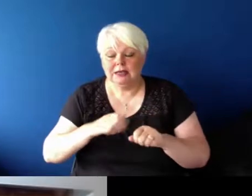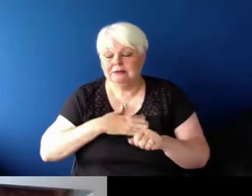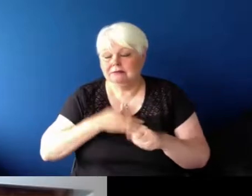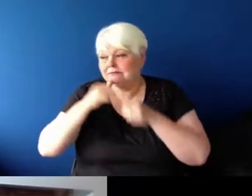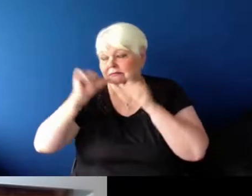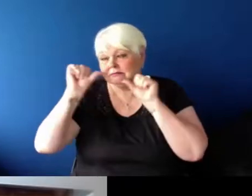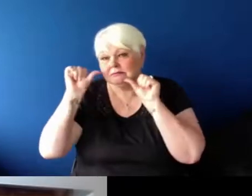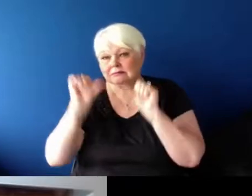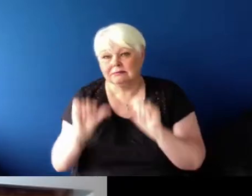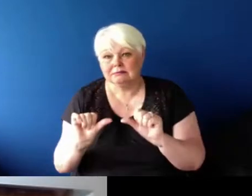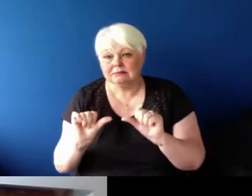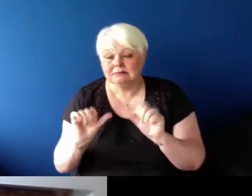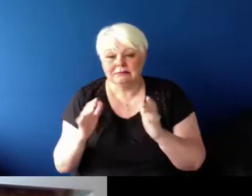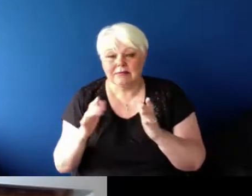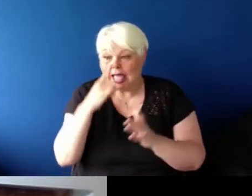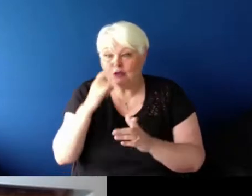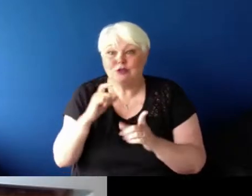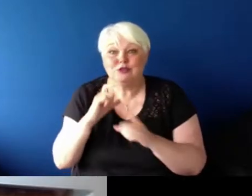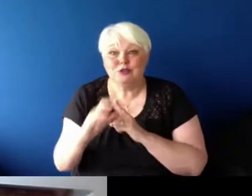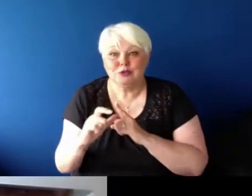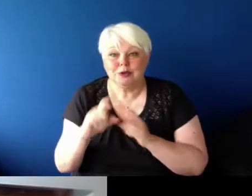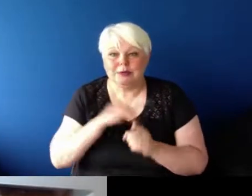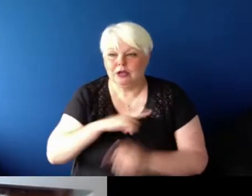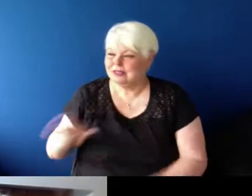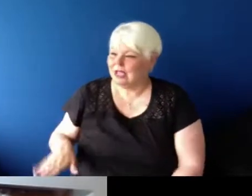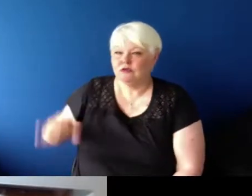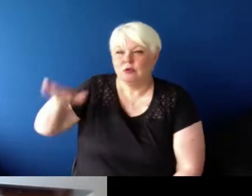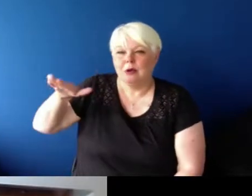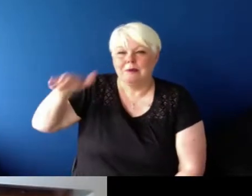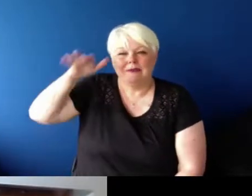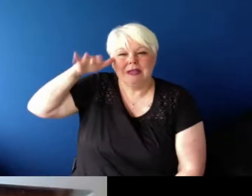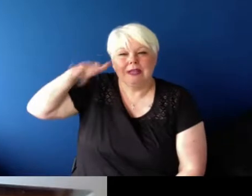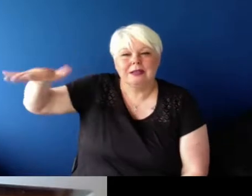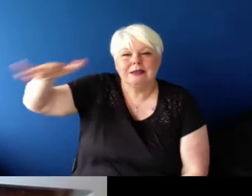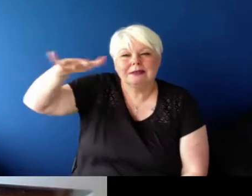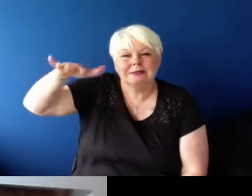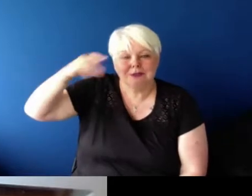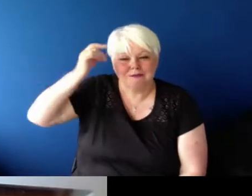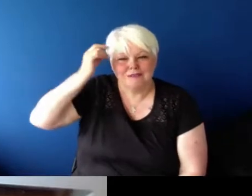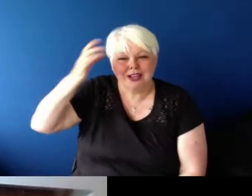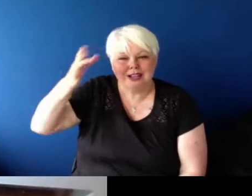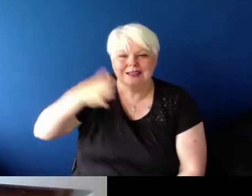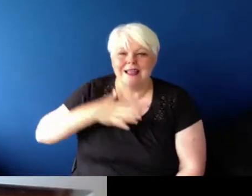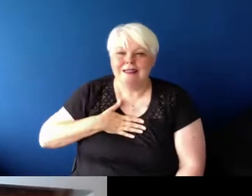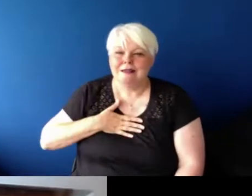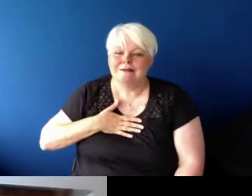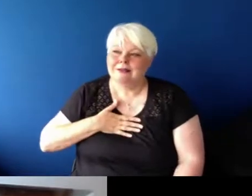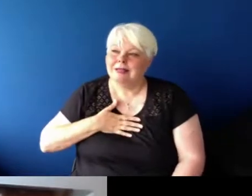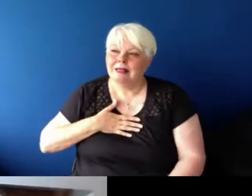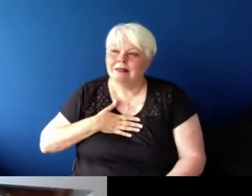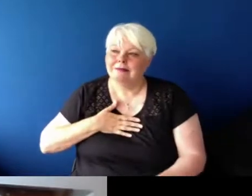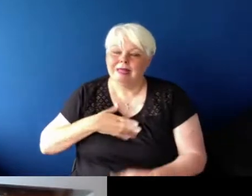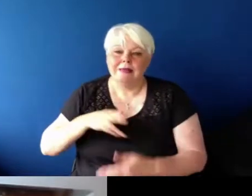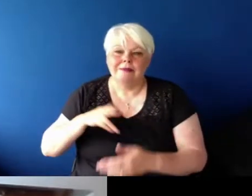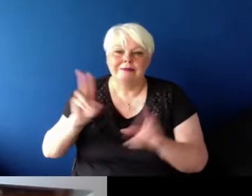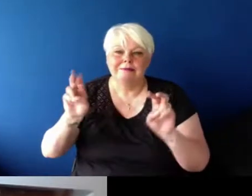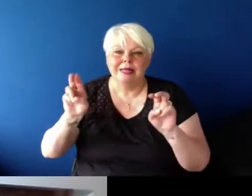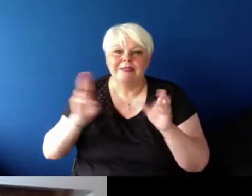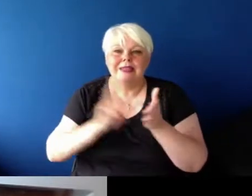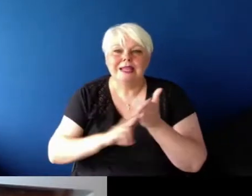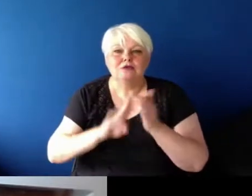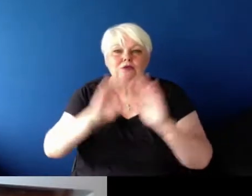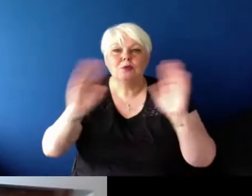do. And because I'd grown up in the countryside, because I loved the natural world, because I, you know, was